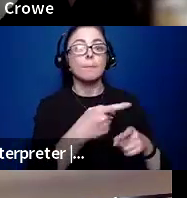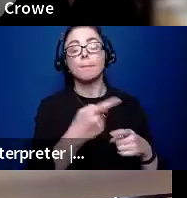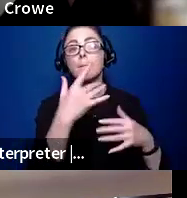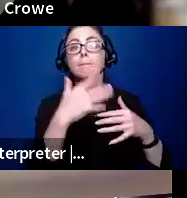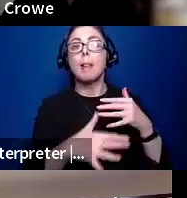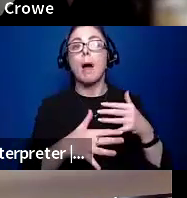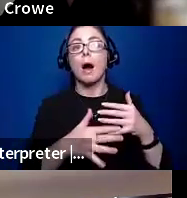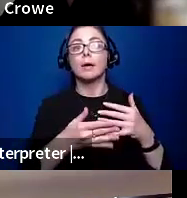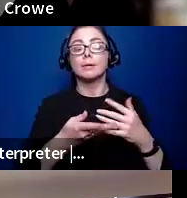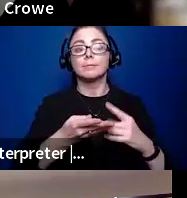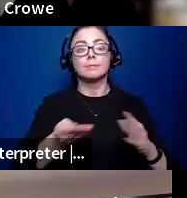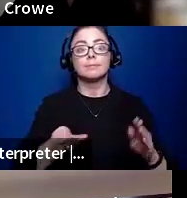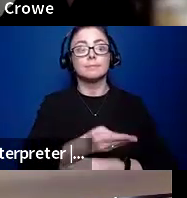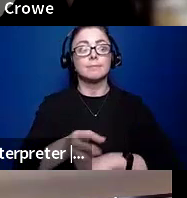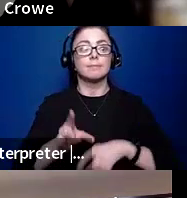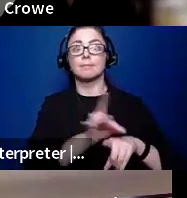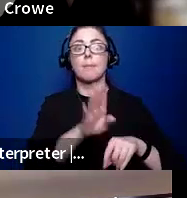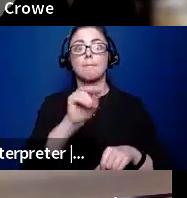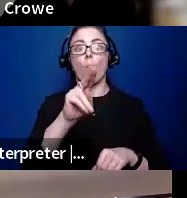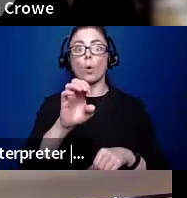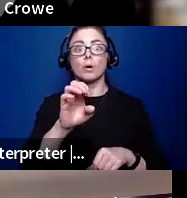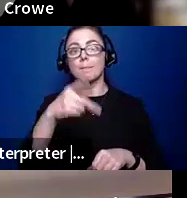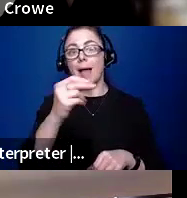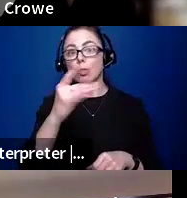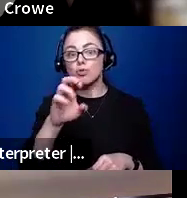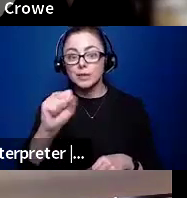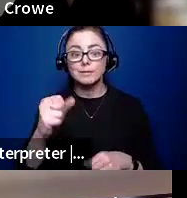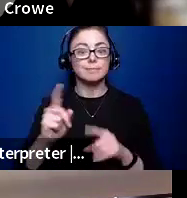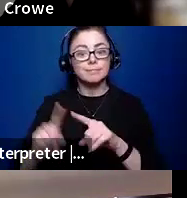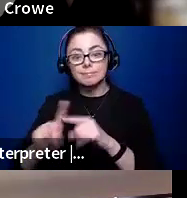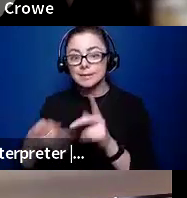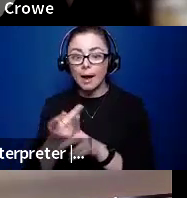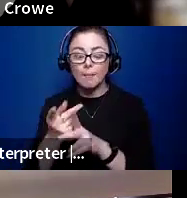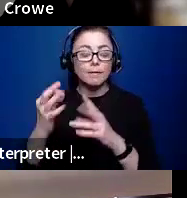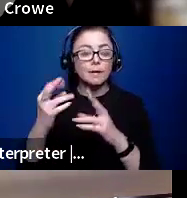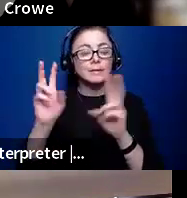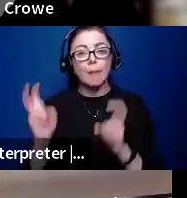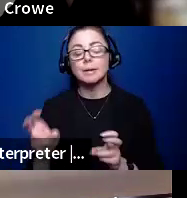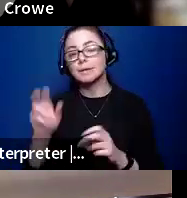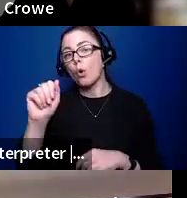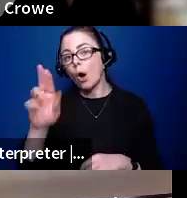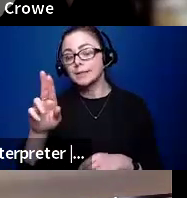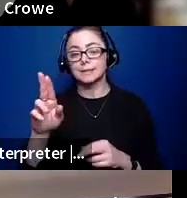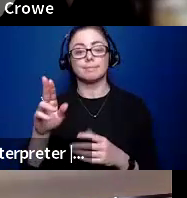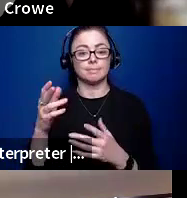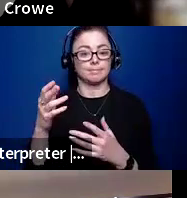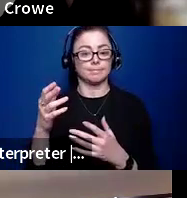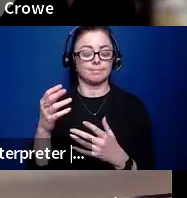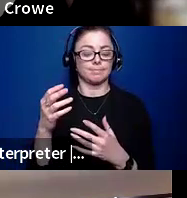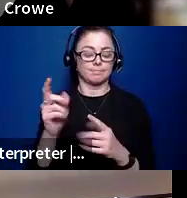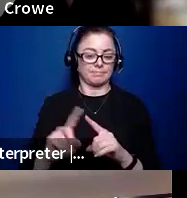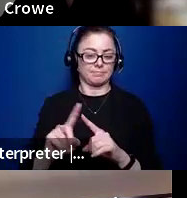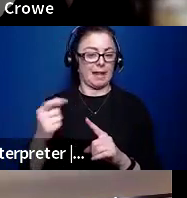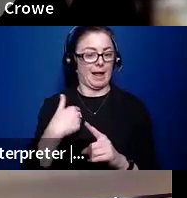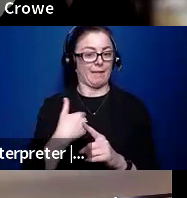training. I'm currently enrolled in a class for parents called Powerful Tools for Caregivers. And next month,